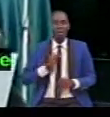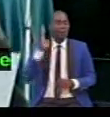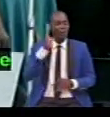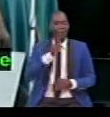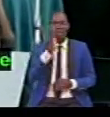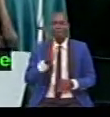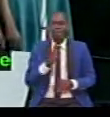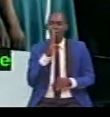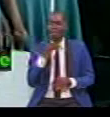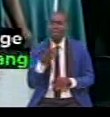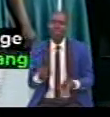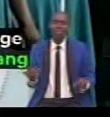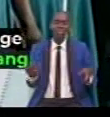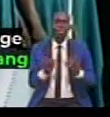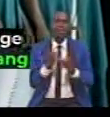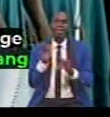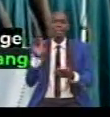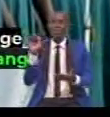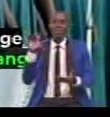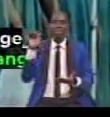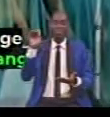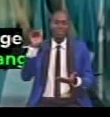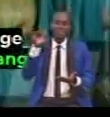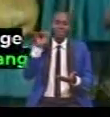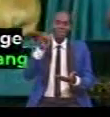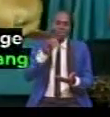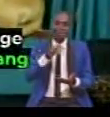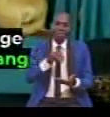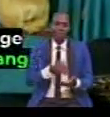the same again.